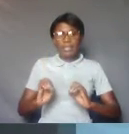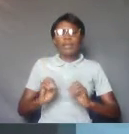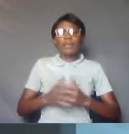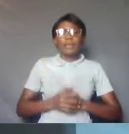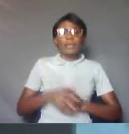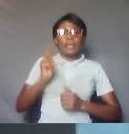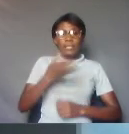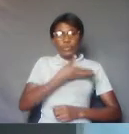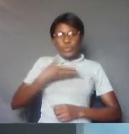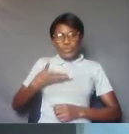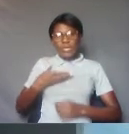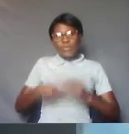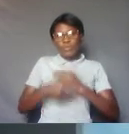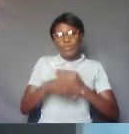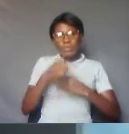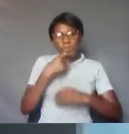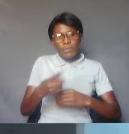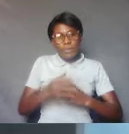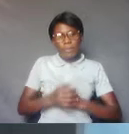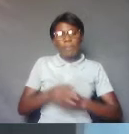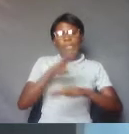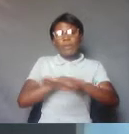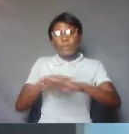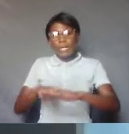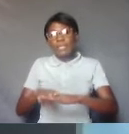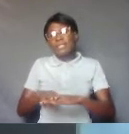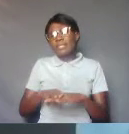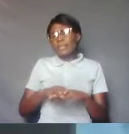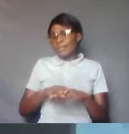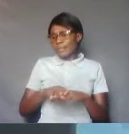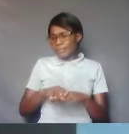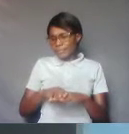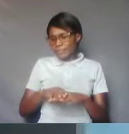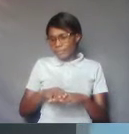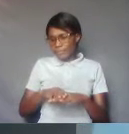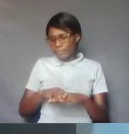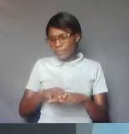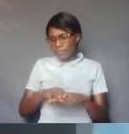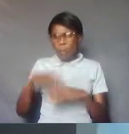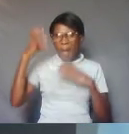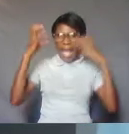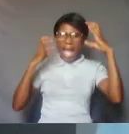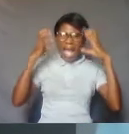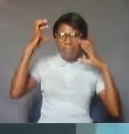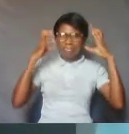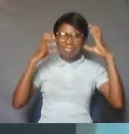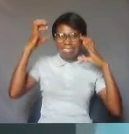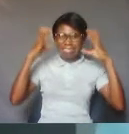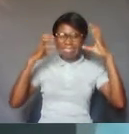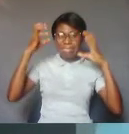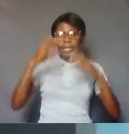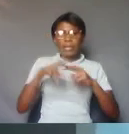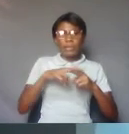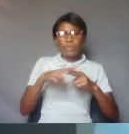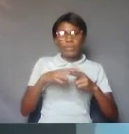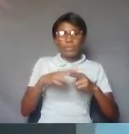She also talks a lot about the ways in which gesture is used